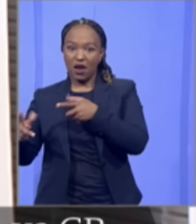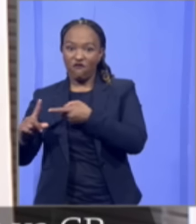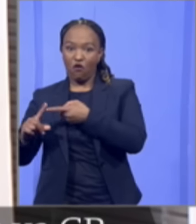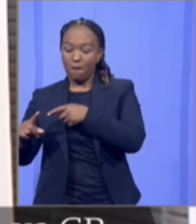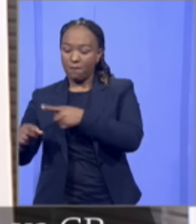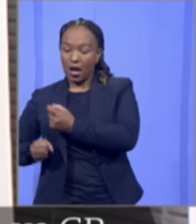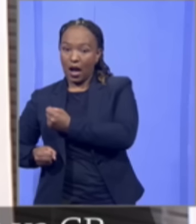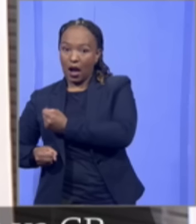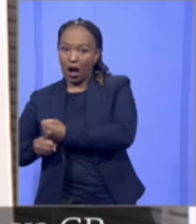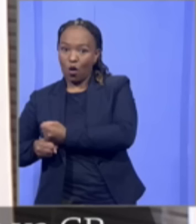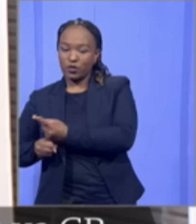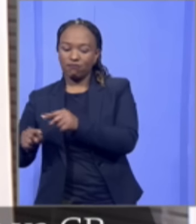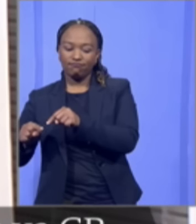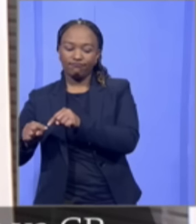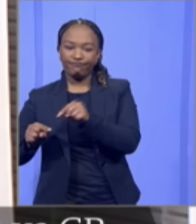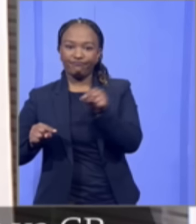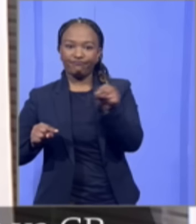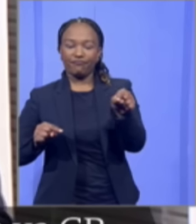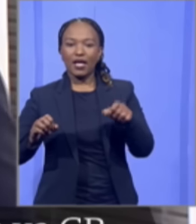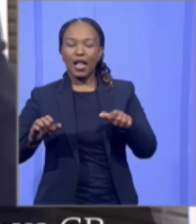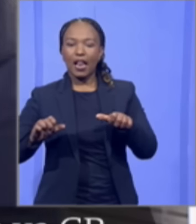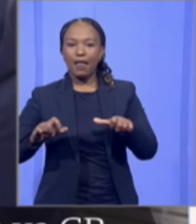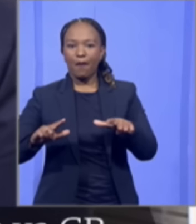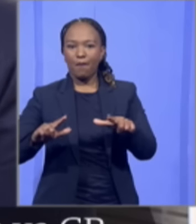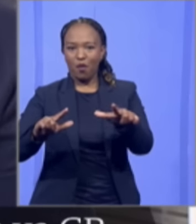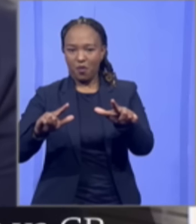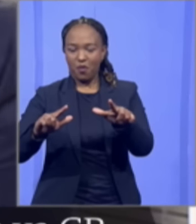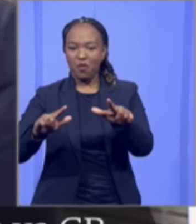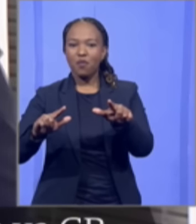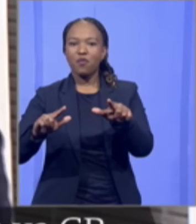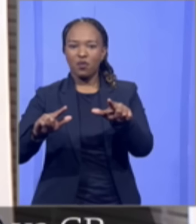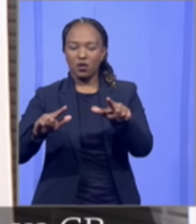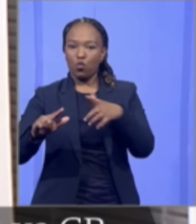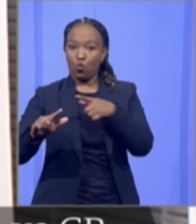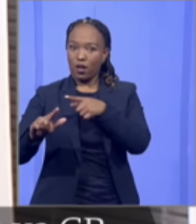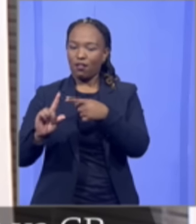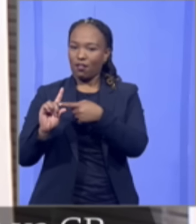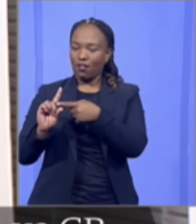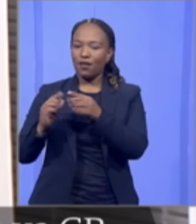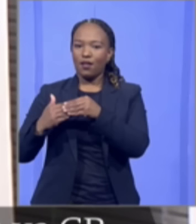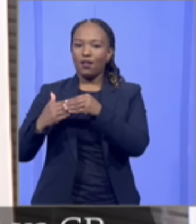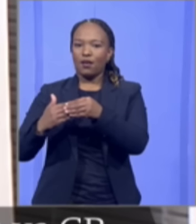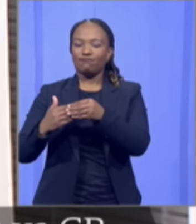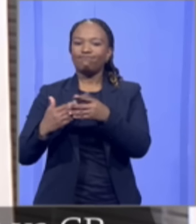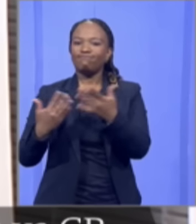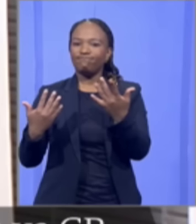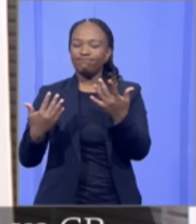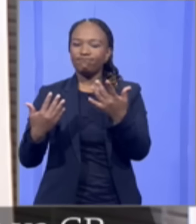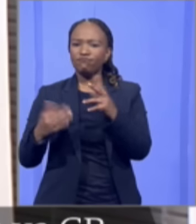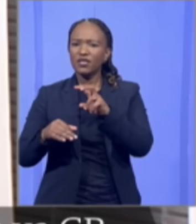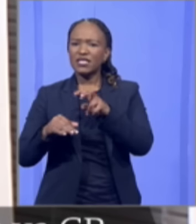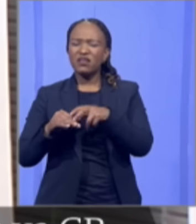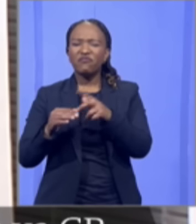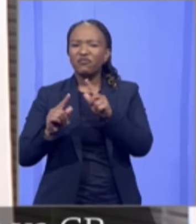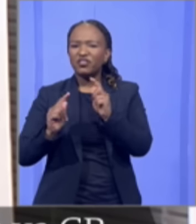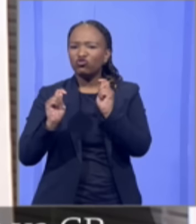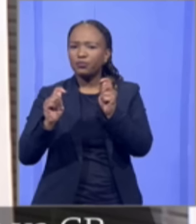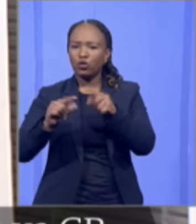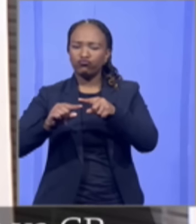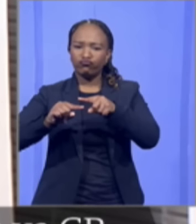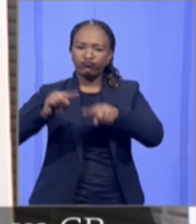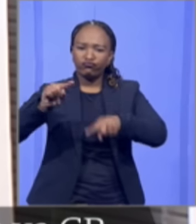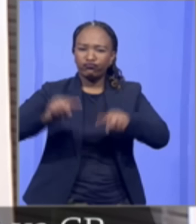roads and launching our infrastructure development program in our province, using the necessary transport modes